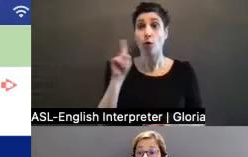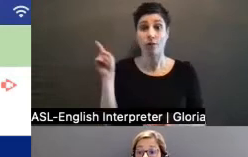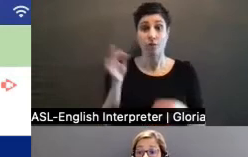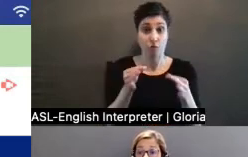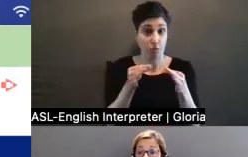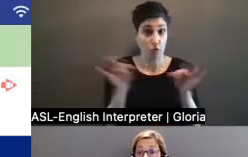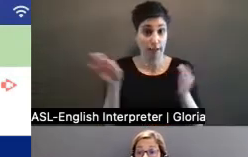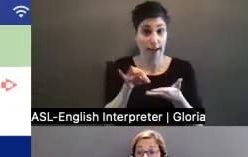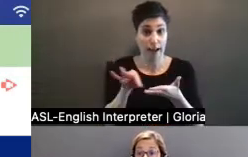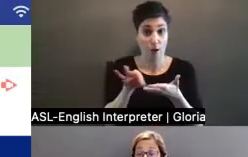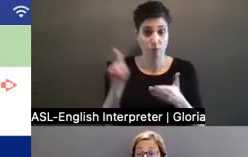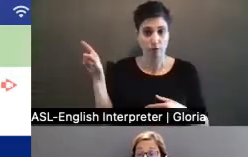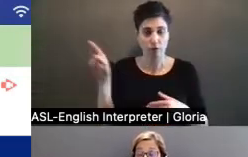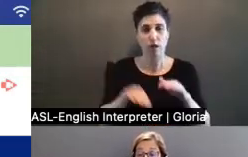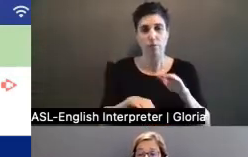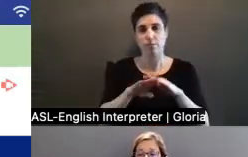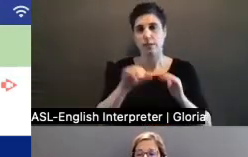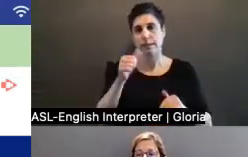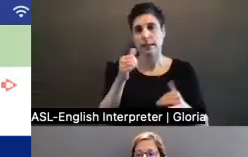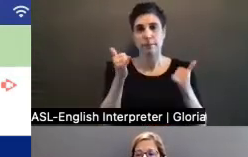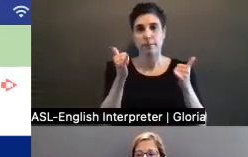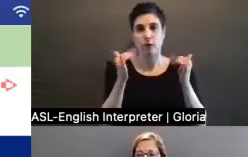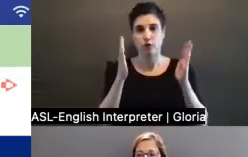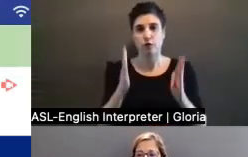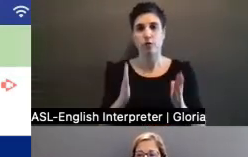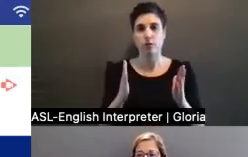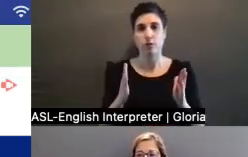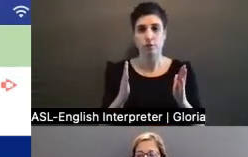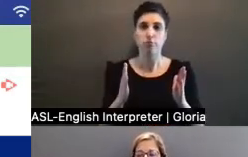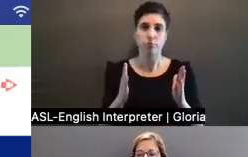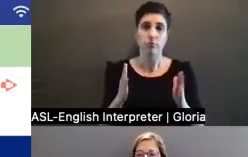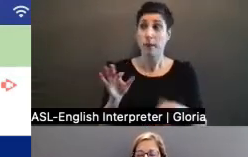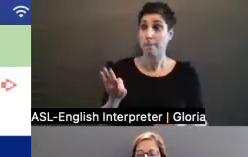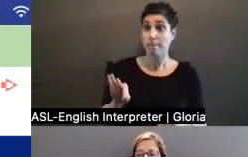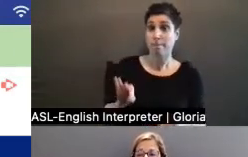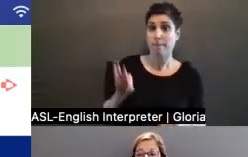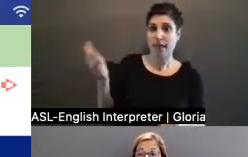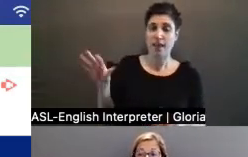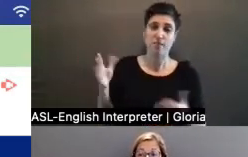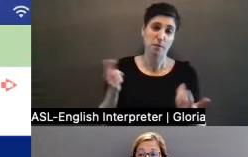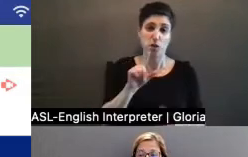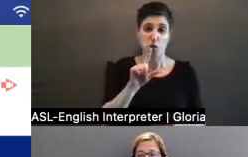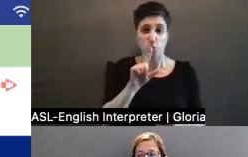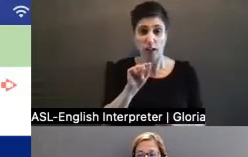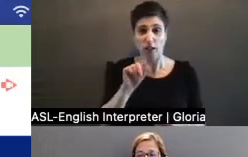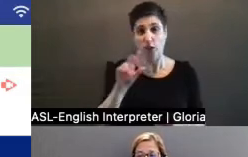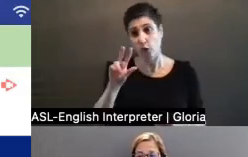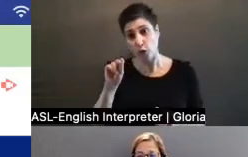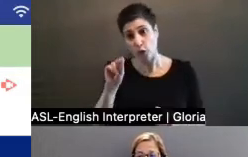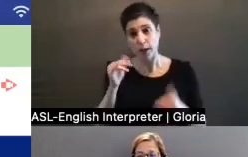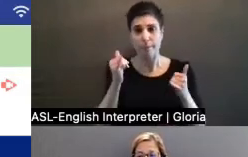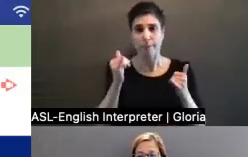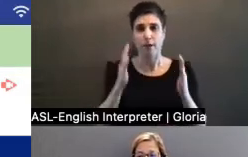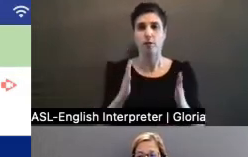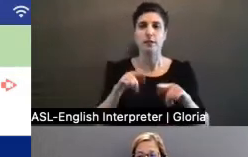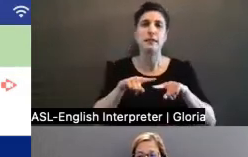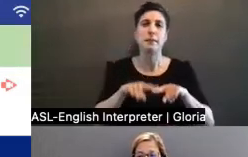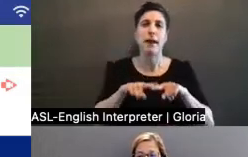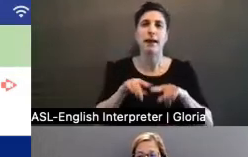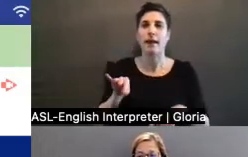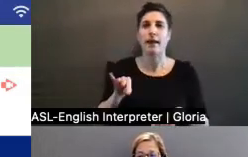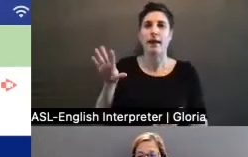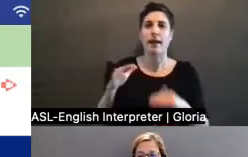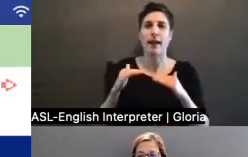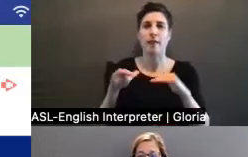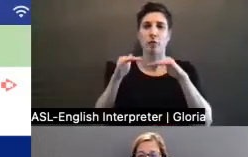for your services, then you get higher numbers as well. So it could be 20 or 30 or more, depending on the package you choose. I'm going to